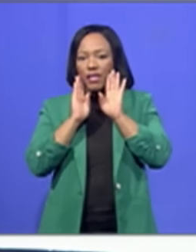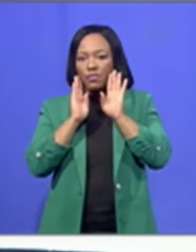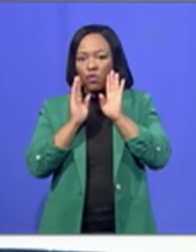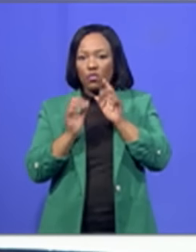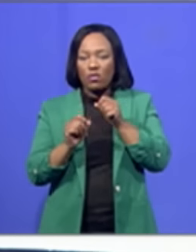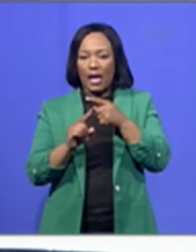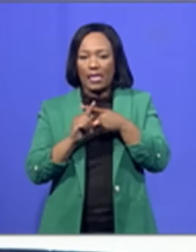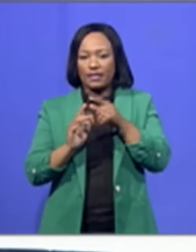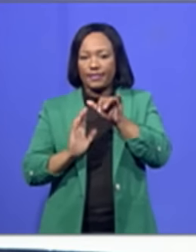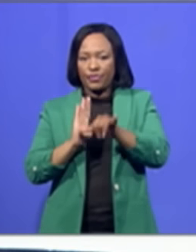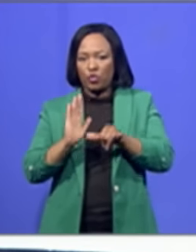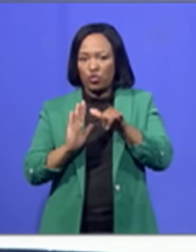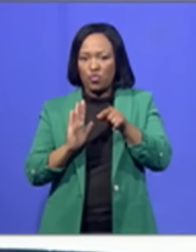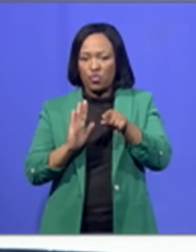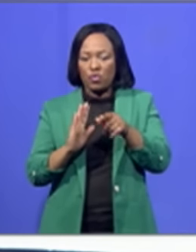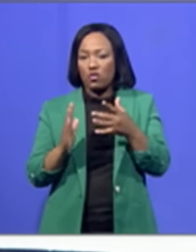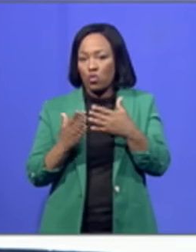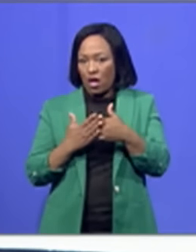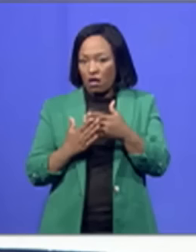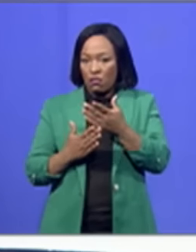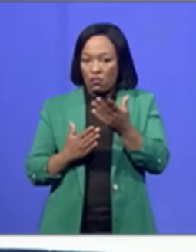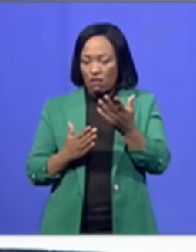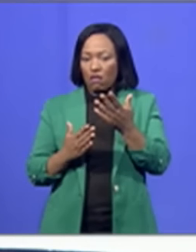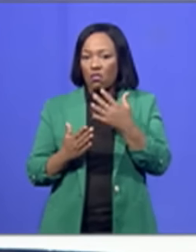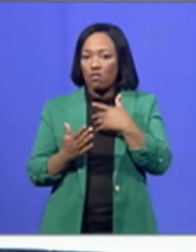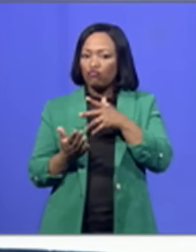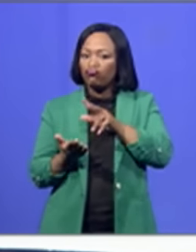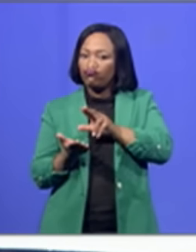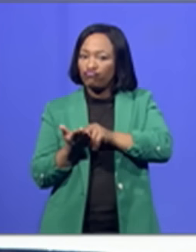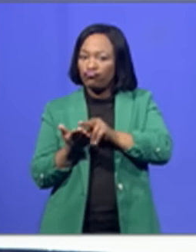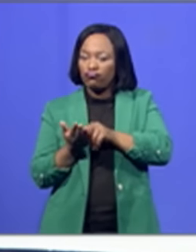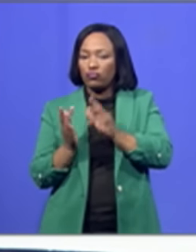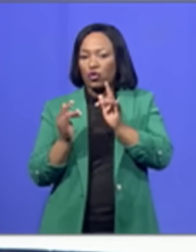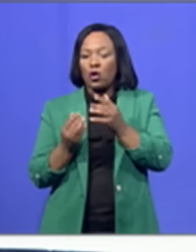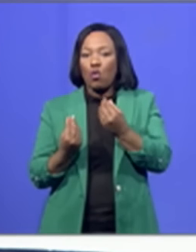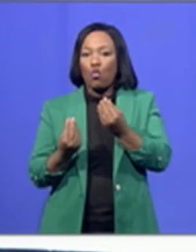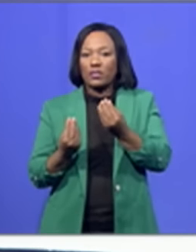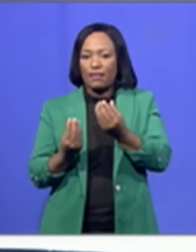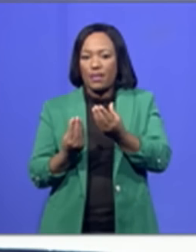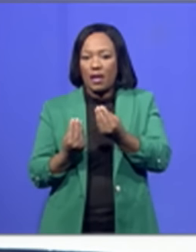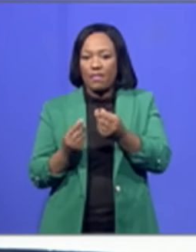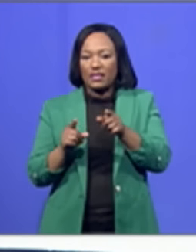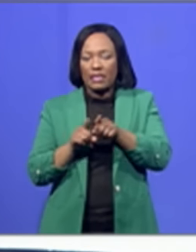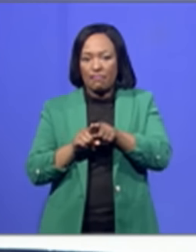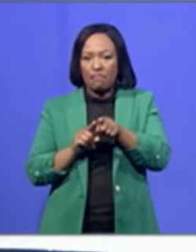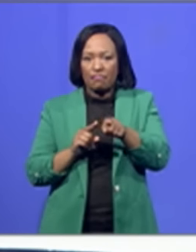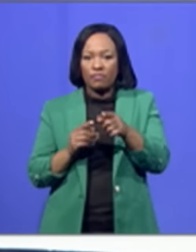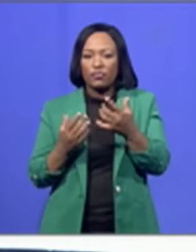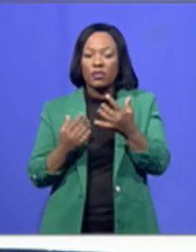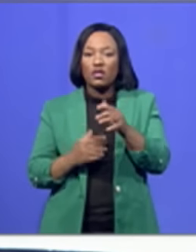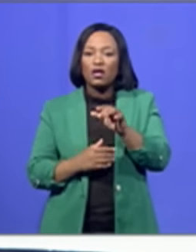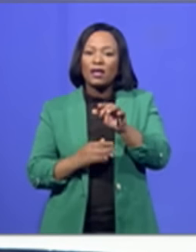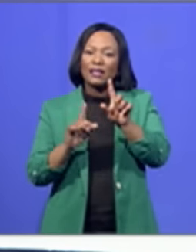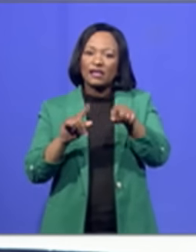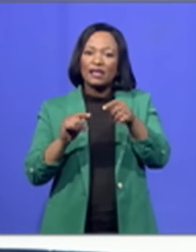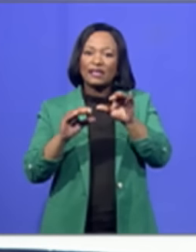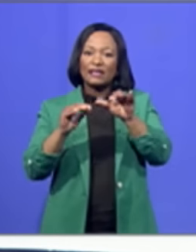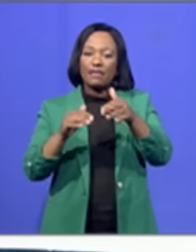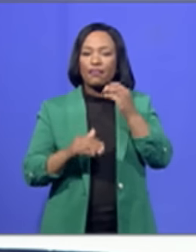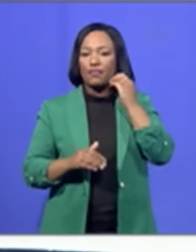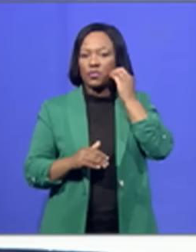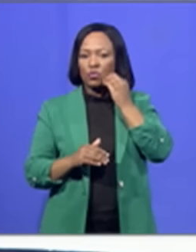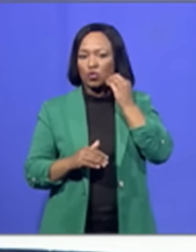X, gešita le YouTube fa o le ka bogela go dikgatišo tša rena. Nomoro ya rena ya WhatsApp fa o le ka gata go tema le gona. Ba sehlopha sa ditaba tša